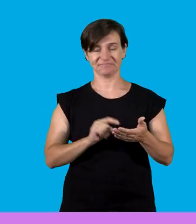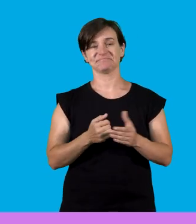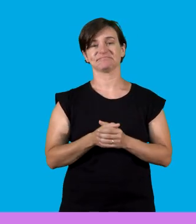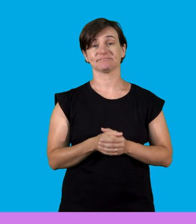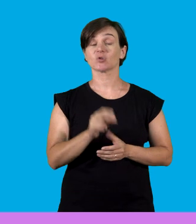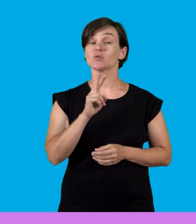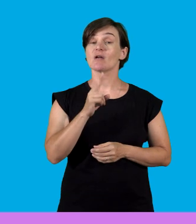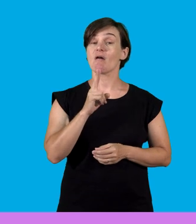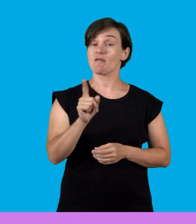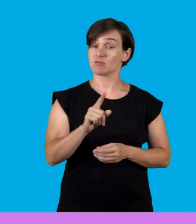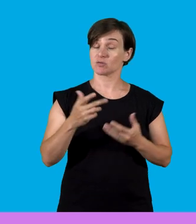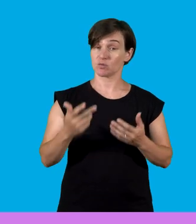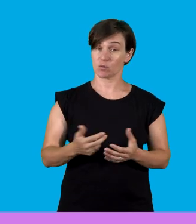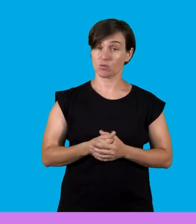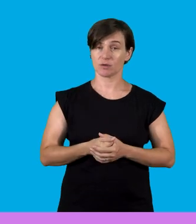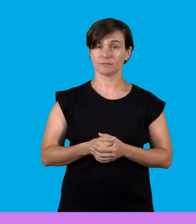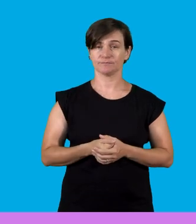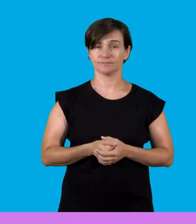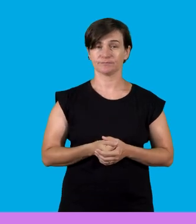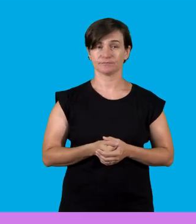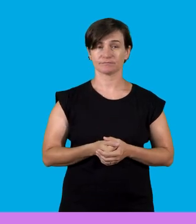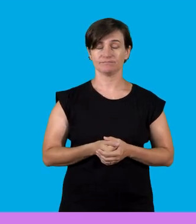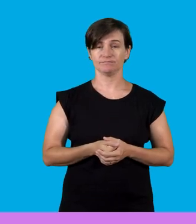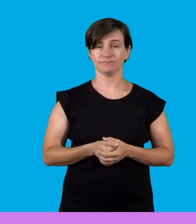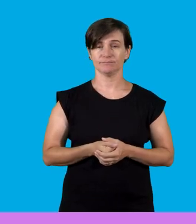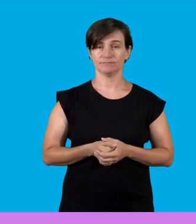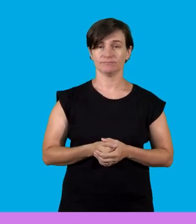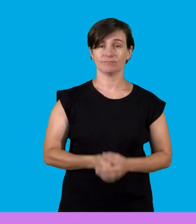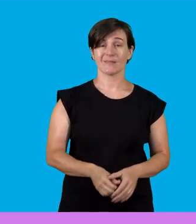And then you'll see, you'll arrive at the answer of